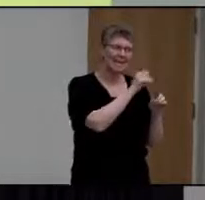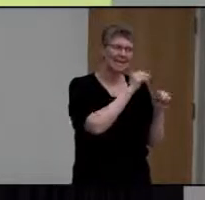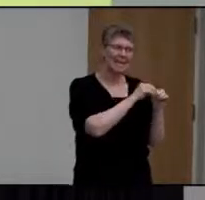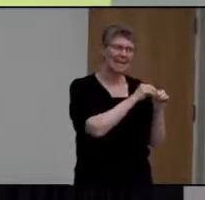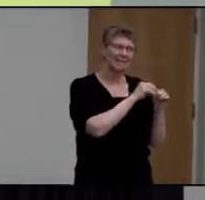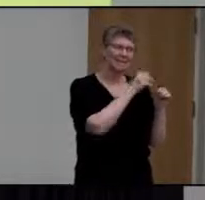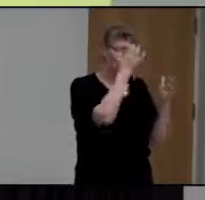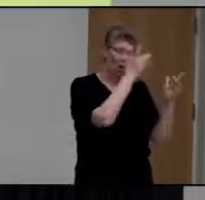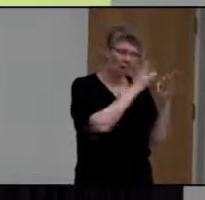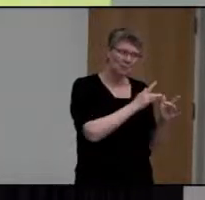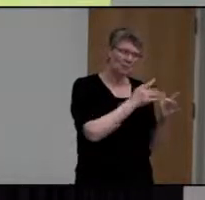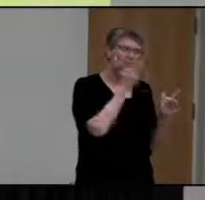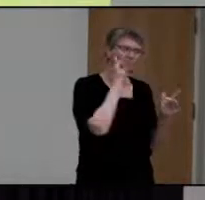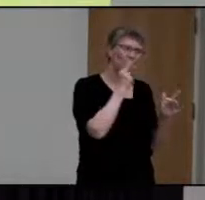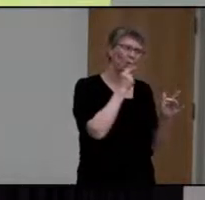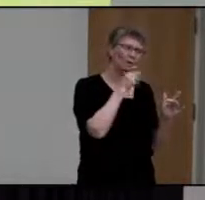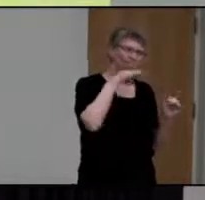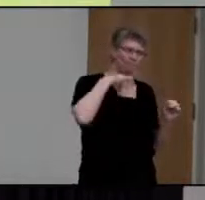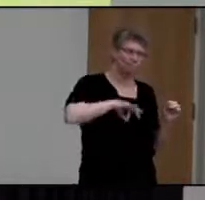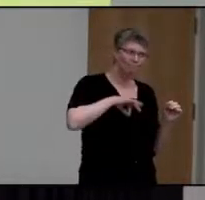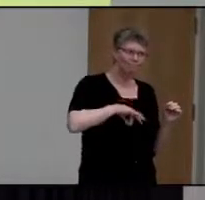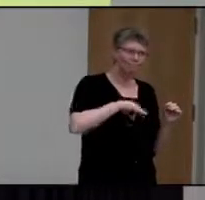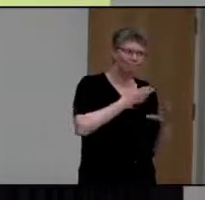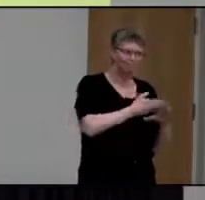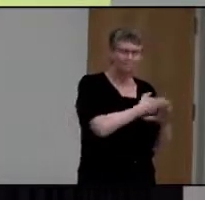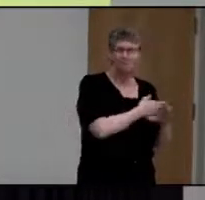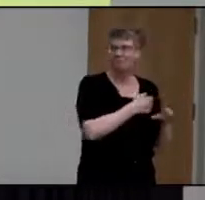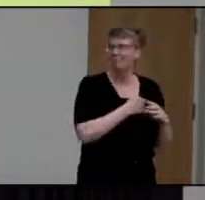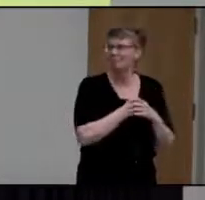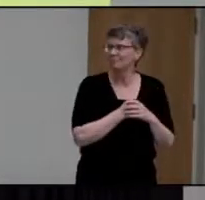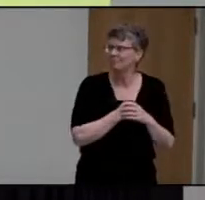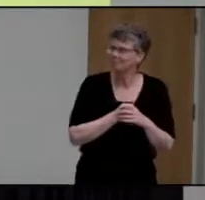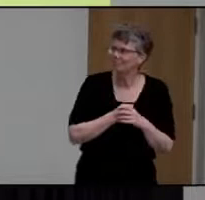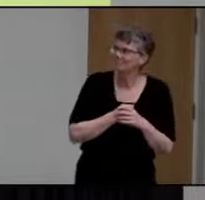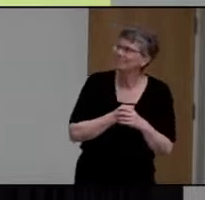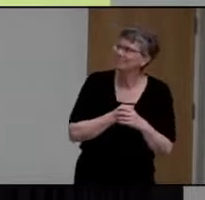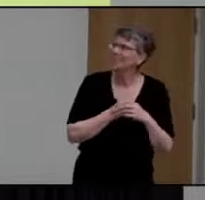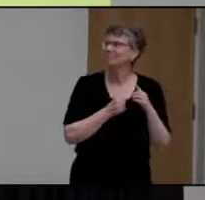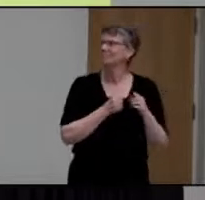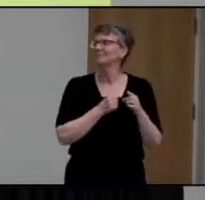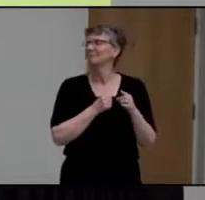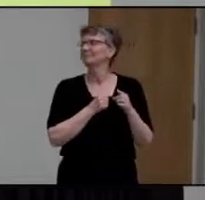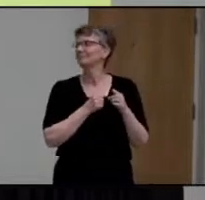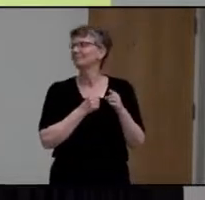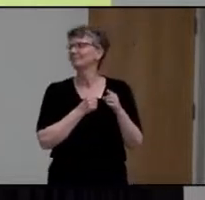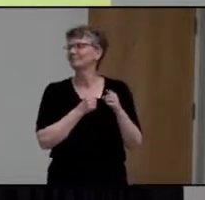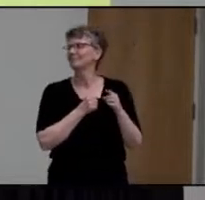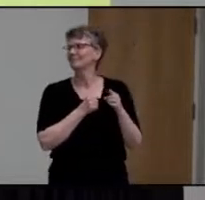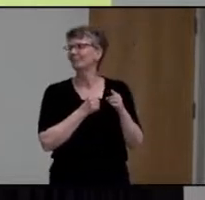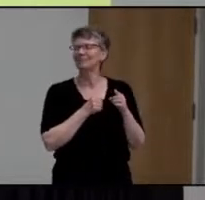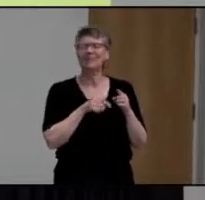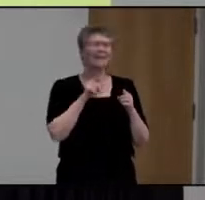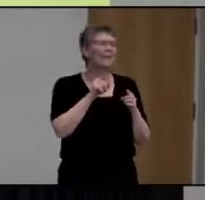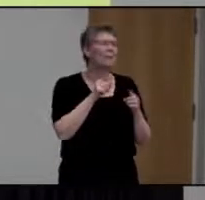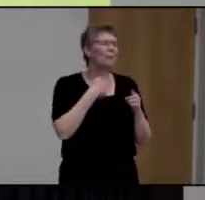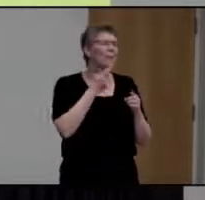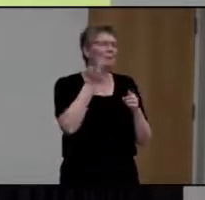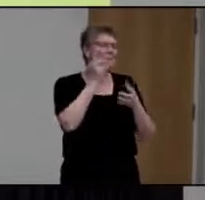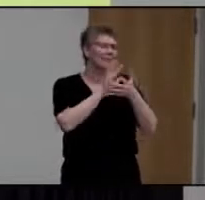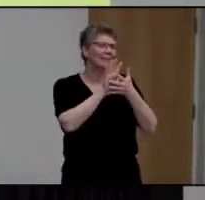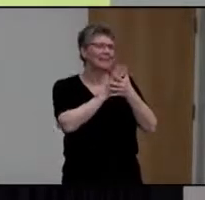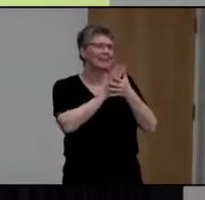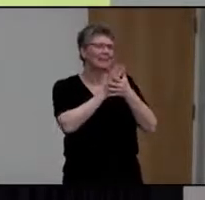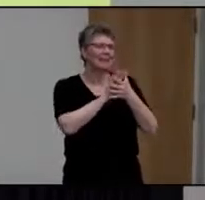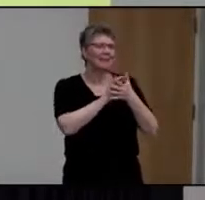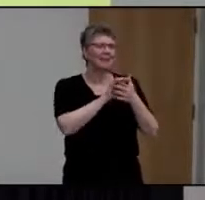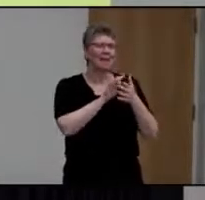something, I think is the name of the company? Yeah. And speaking of Instagram, Dr. Denier, we've all seen the video of the robot that like jumps in and flips and somersaults and gets